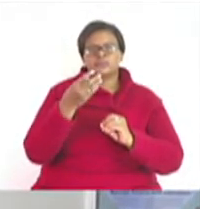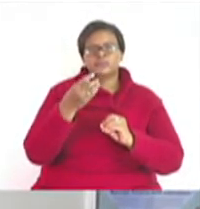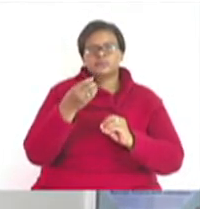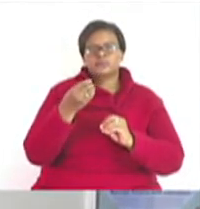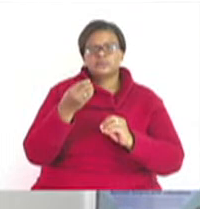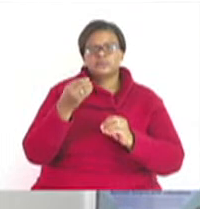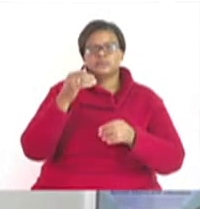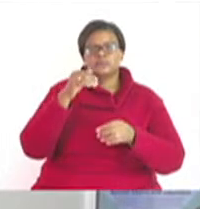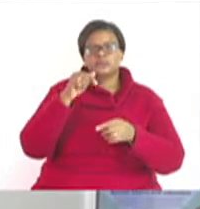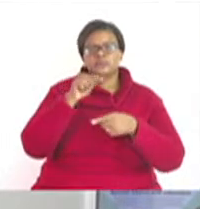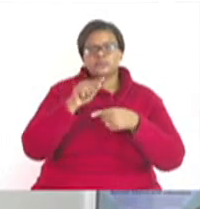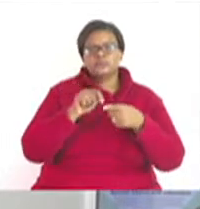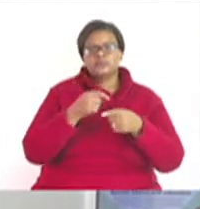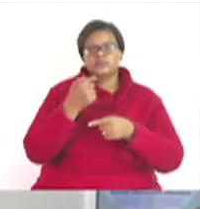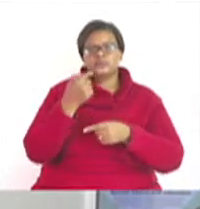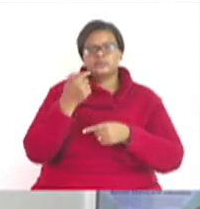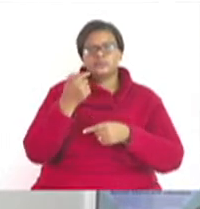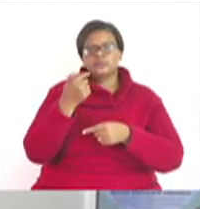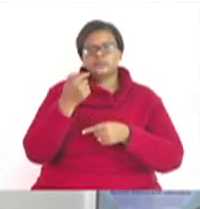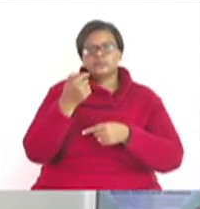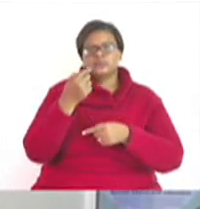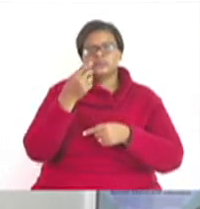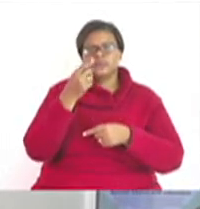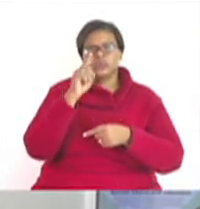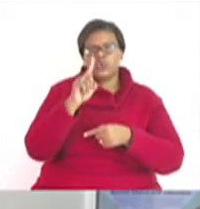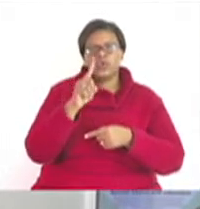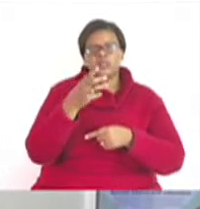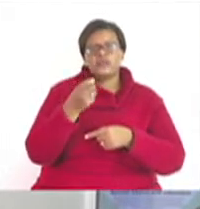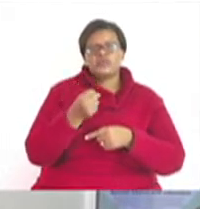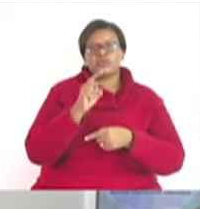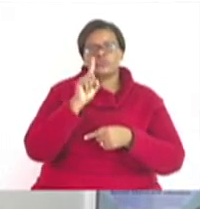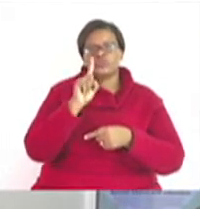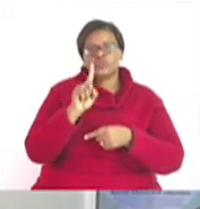which is 1. 2 has got 2 factor, which is 1